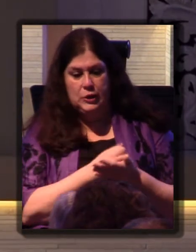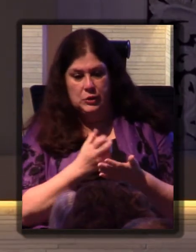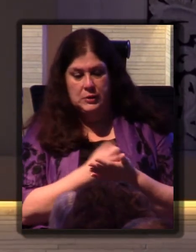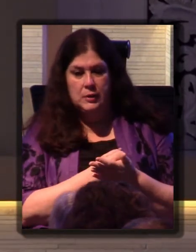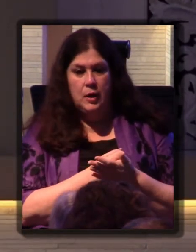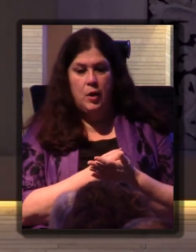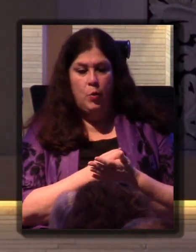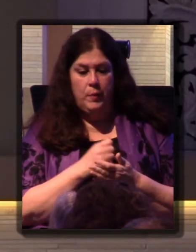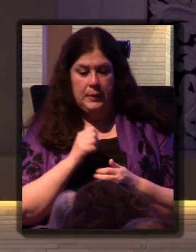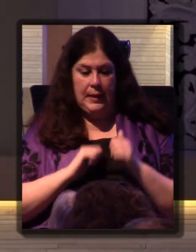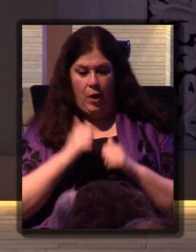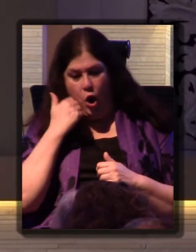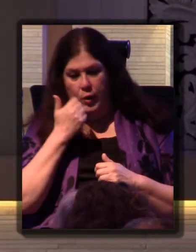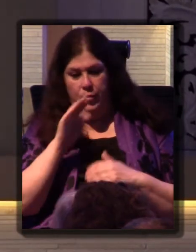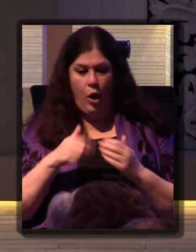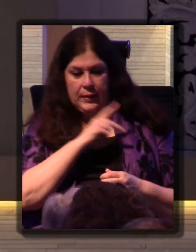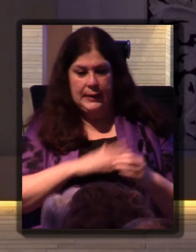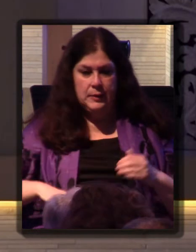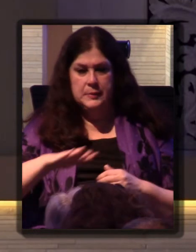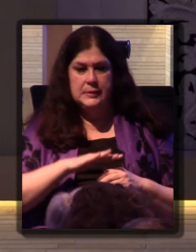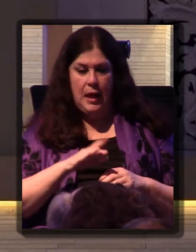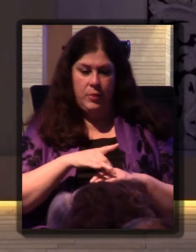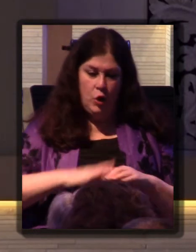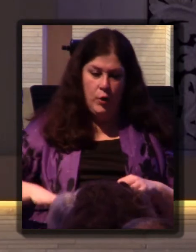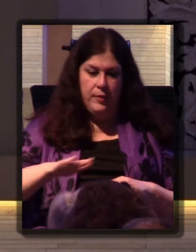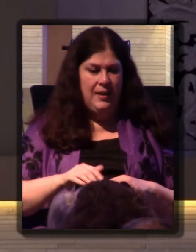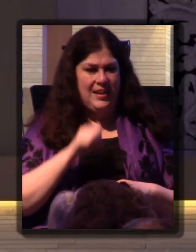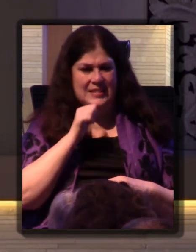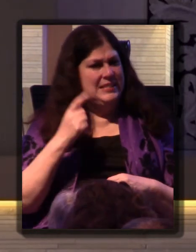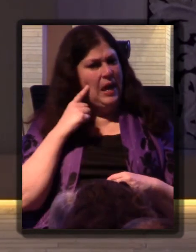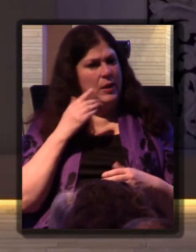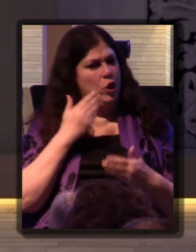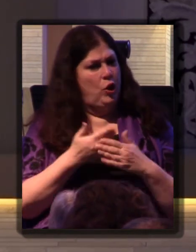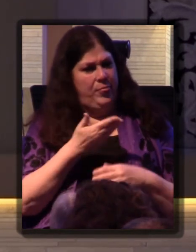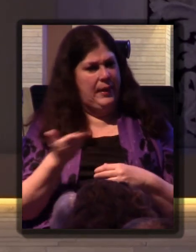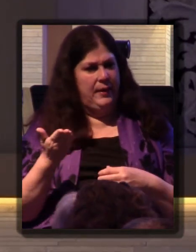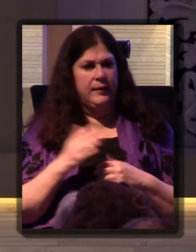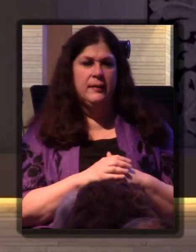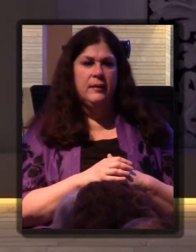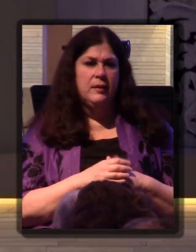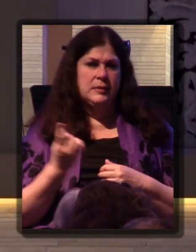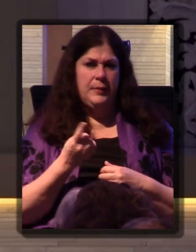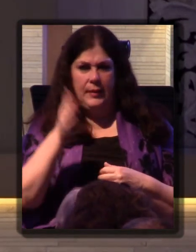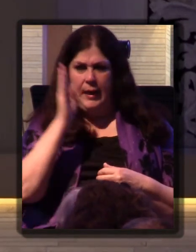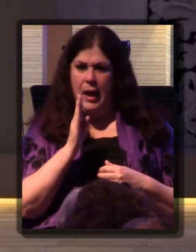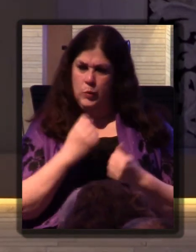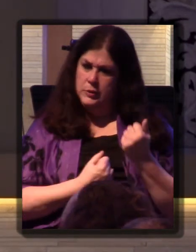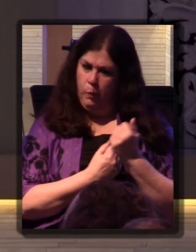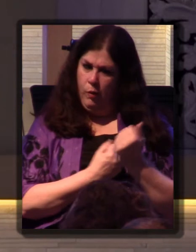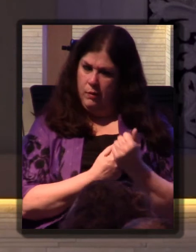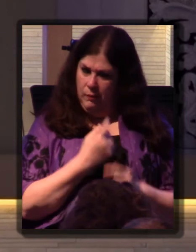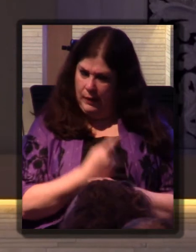wages and will play the harlot with all the kingdoms on the face of the earth. Now, that doesn't sound like a good thing or something that God